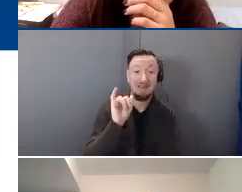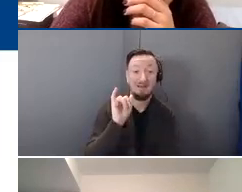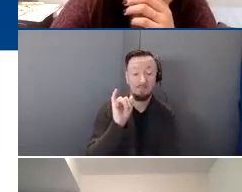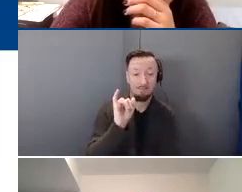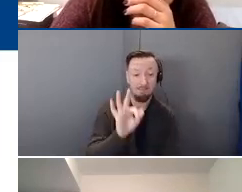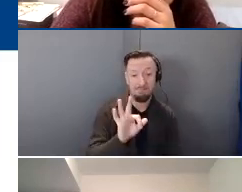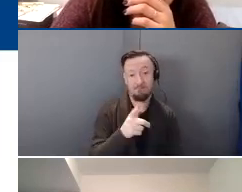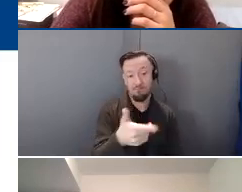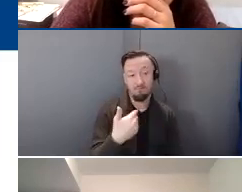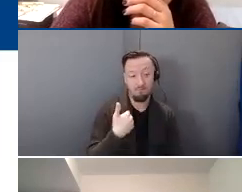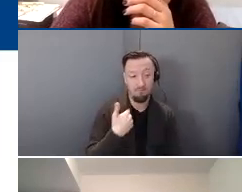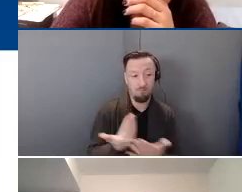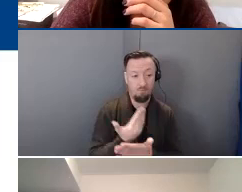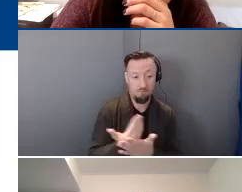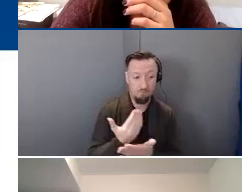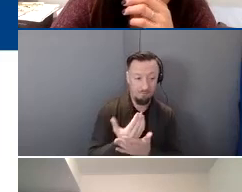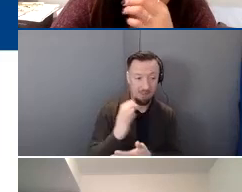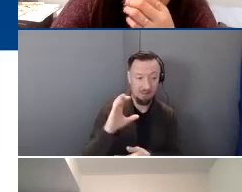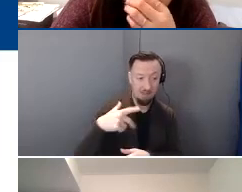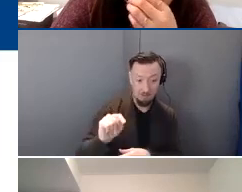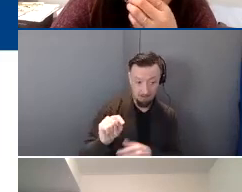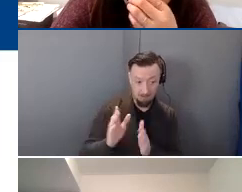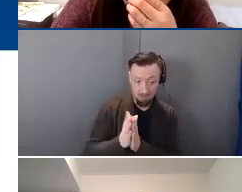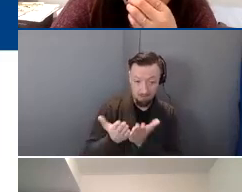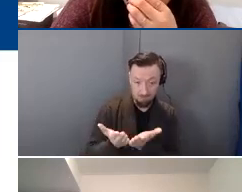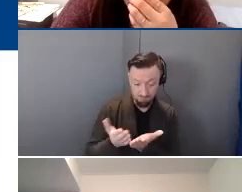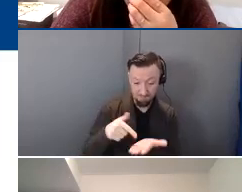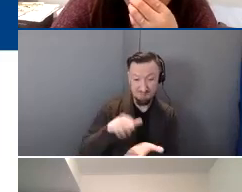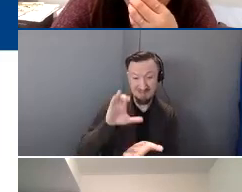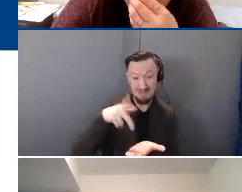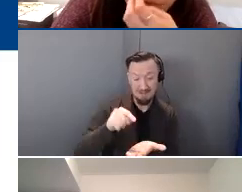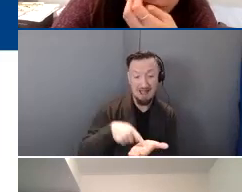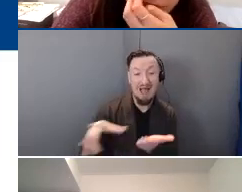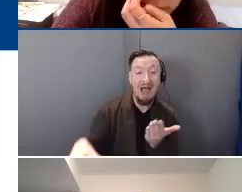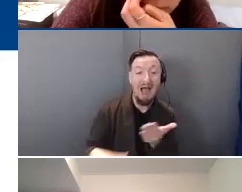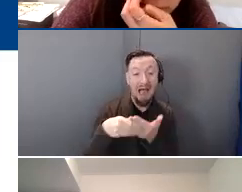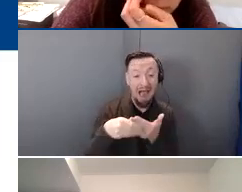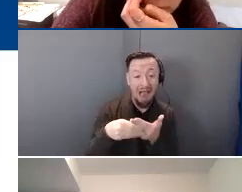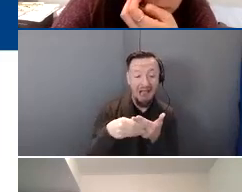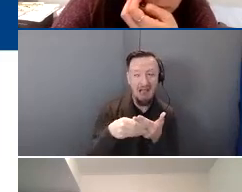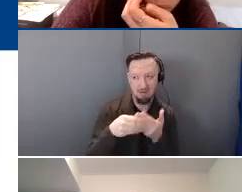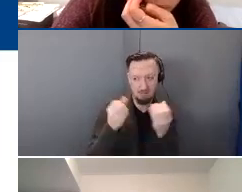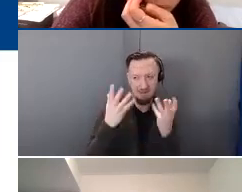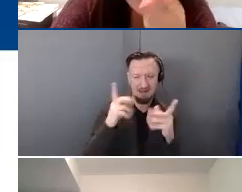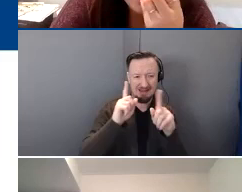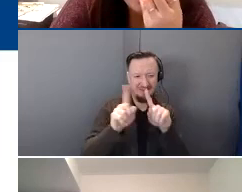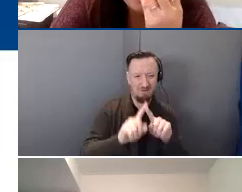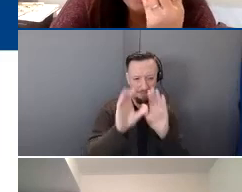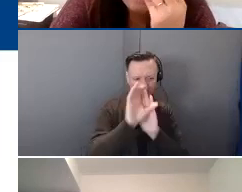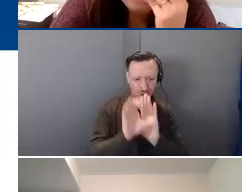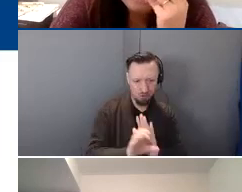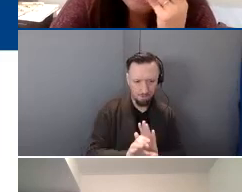new CPT book, you'll see that CPT actually added a lot of different diagrams as well